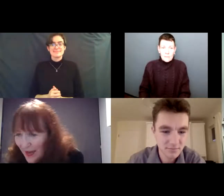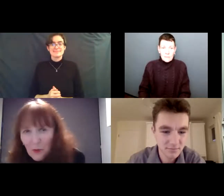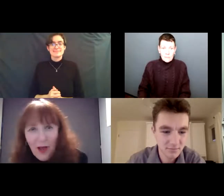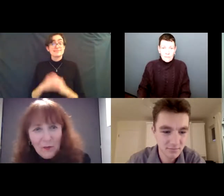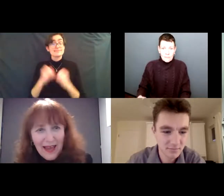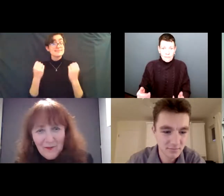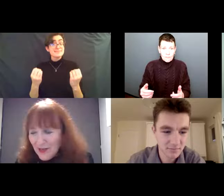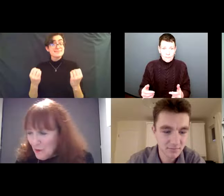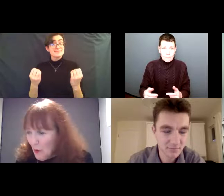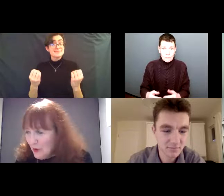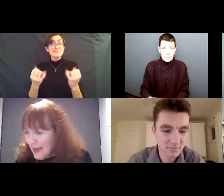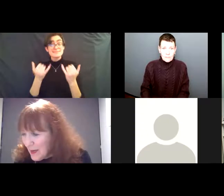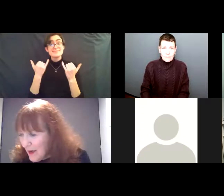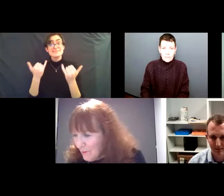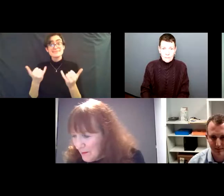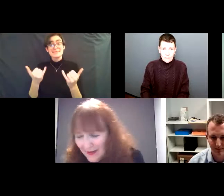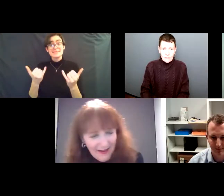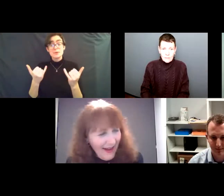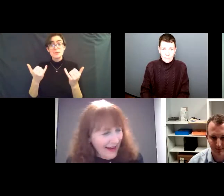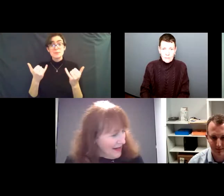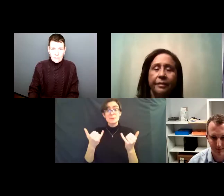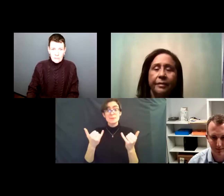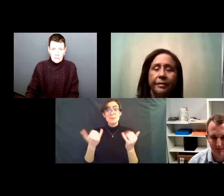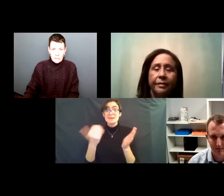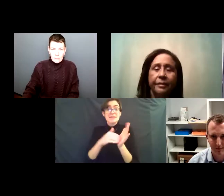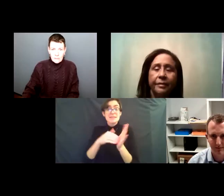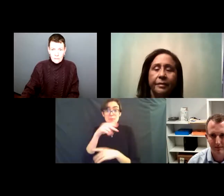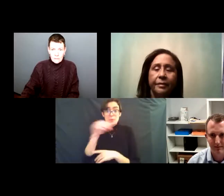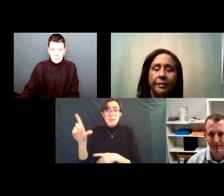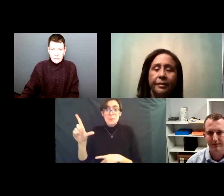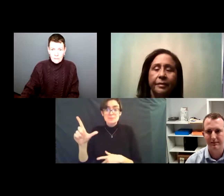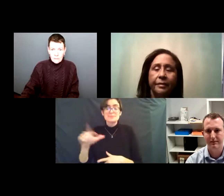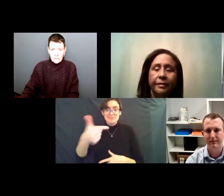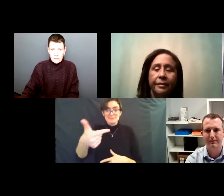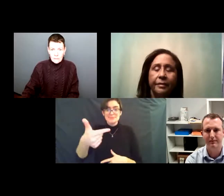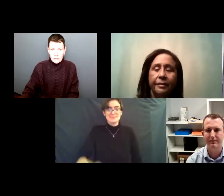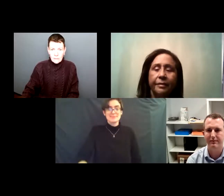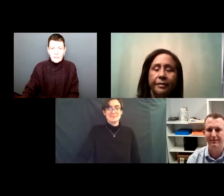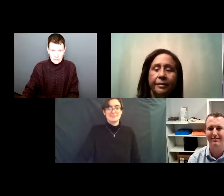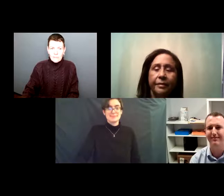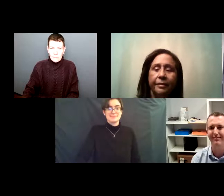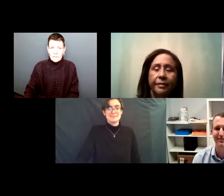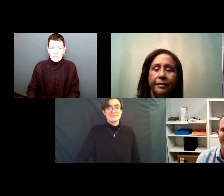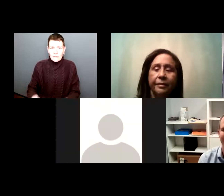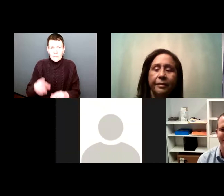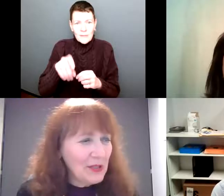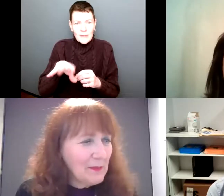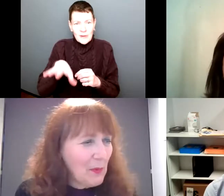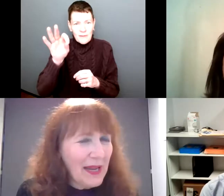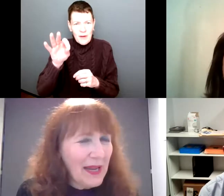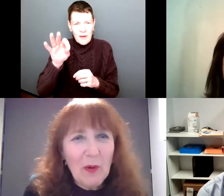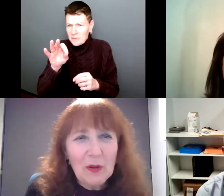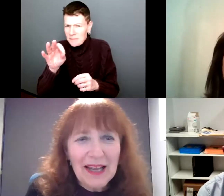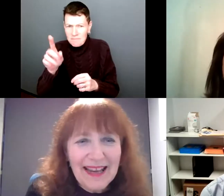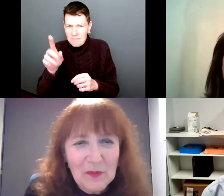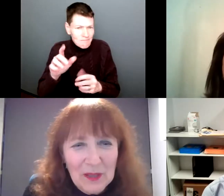So guess what? We have another poll coming up, and I need to just find my little script somewhere for it, but let's just put